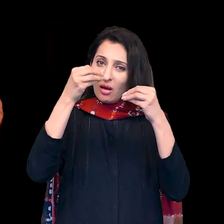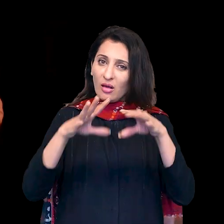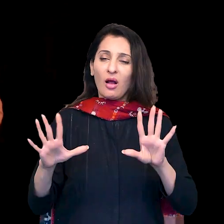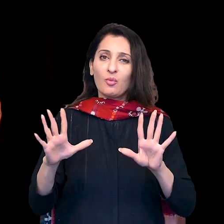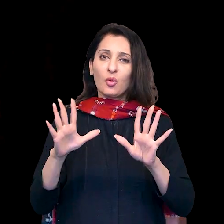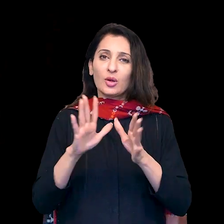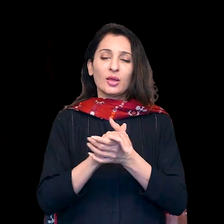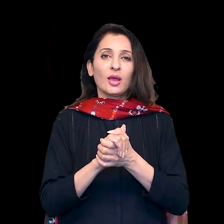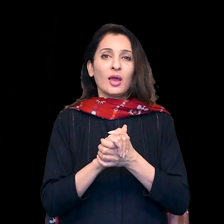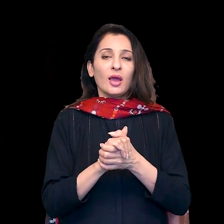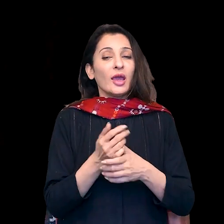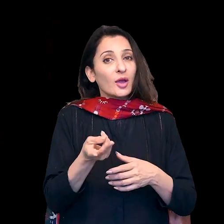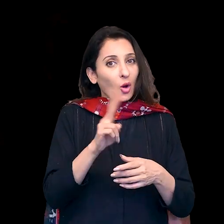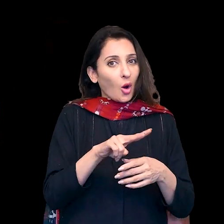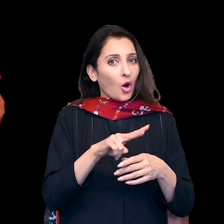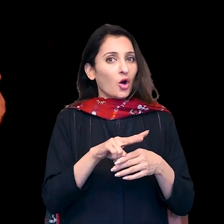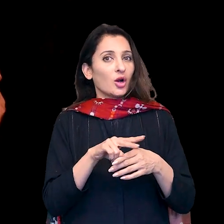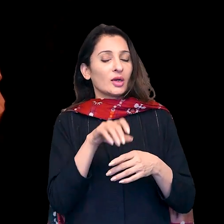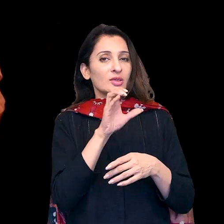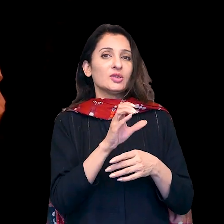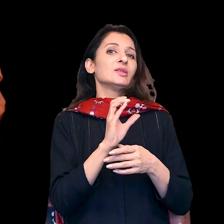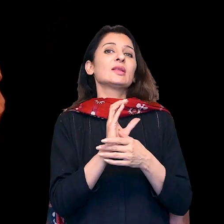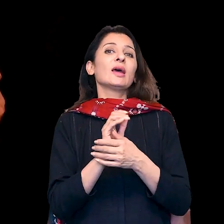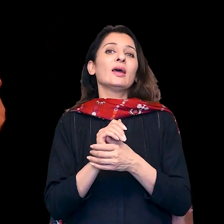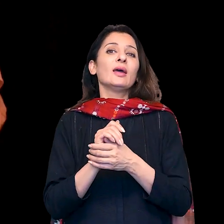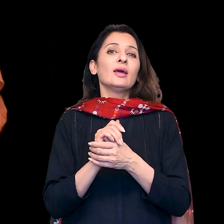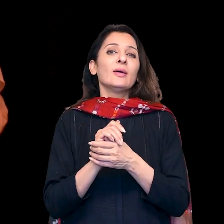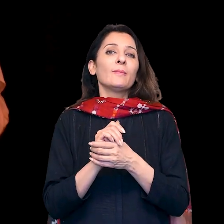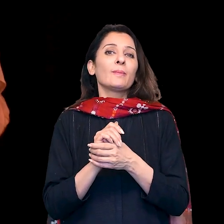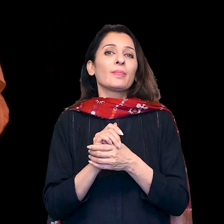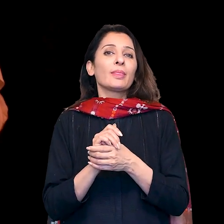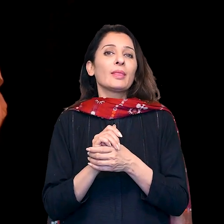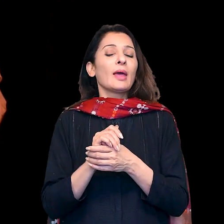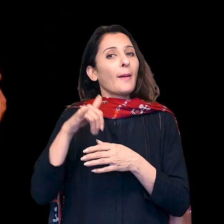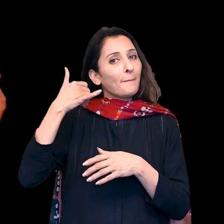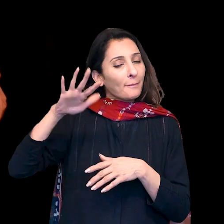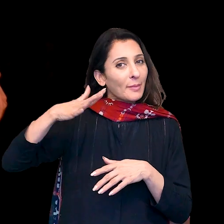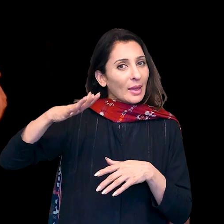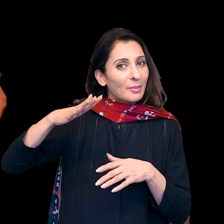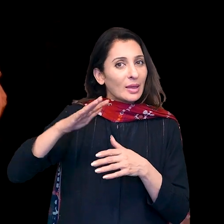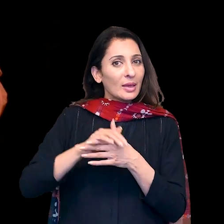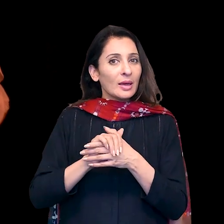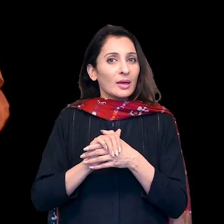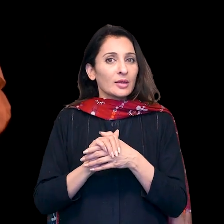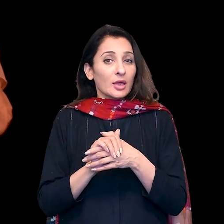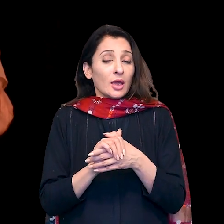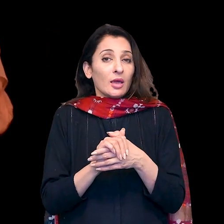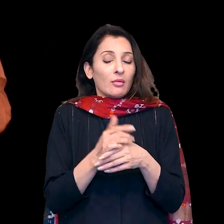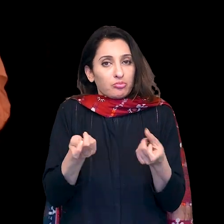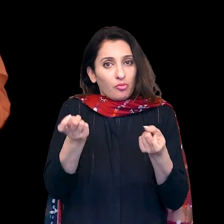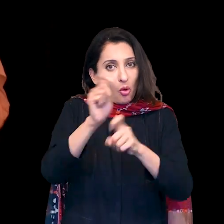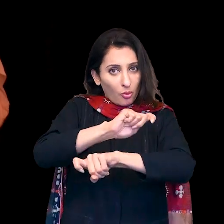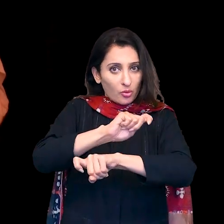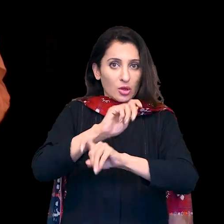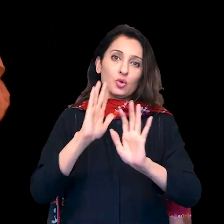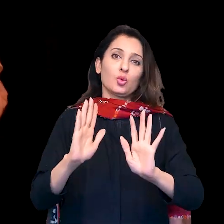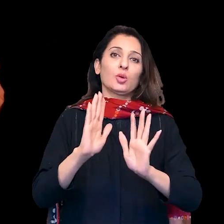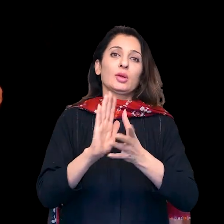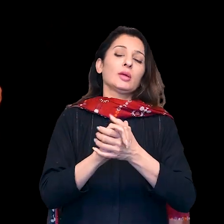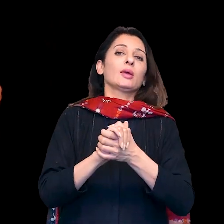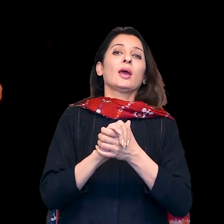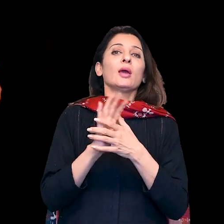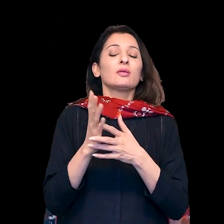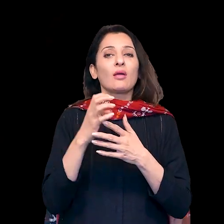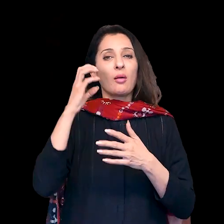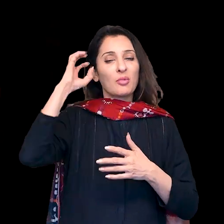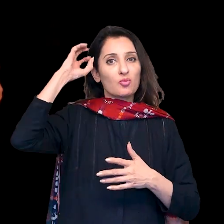which is perhaps how they are when conflict happens, how they are when they're angry, how they blame the